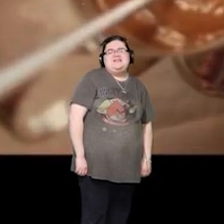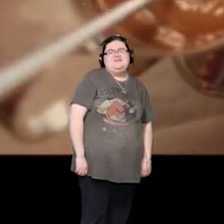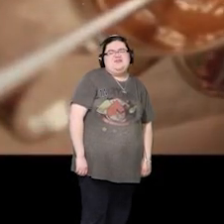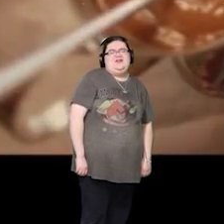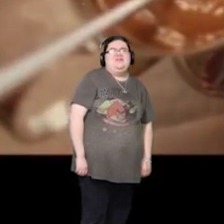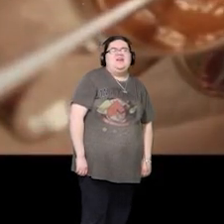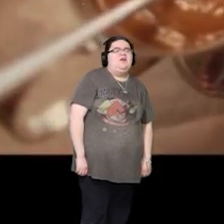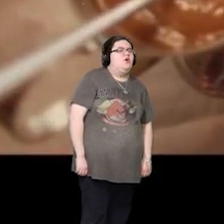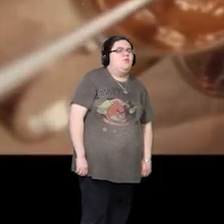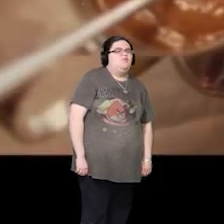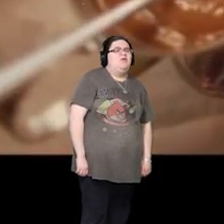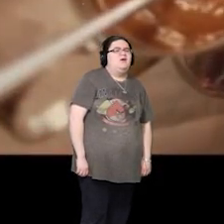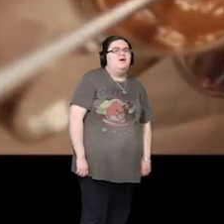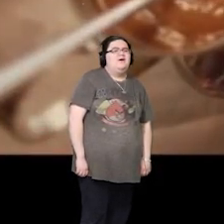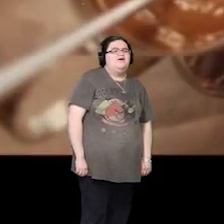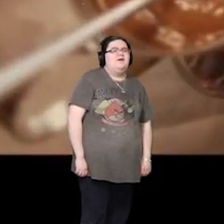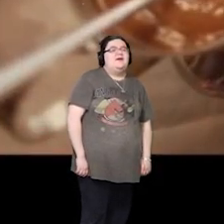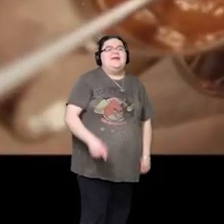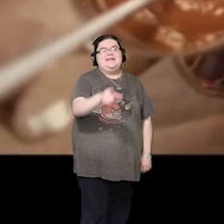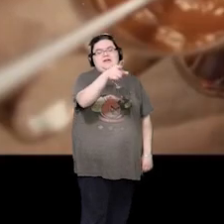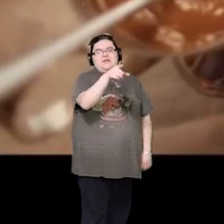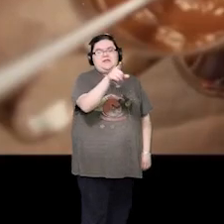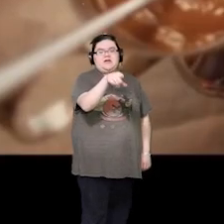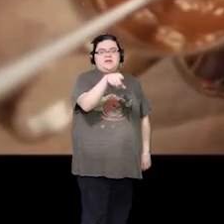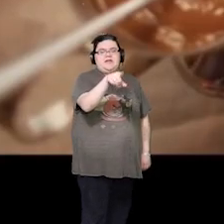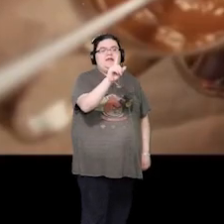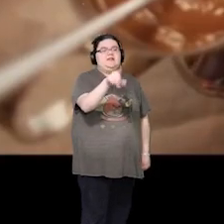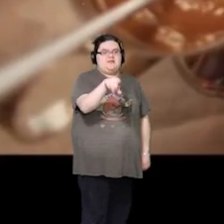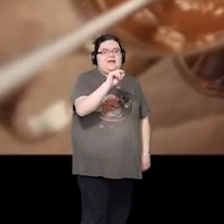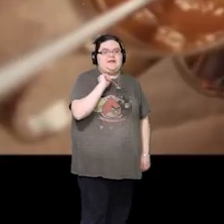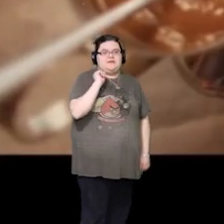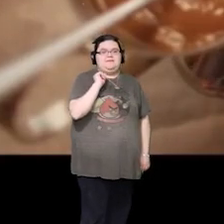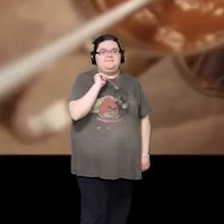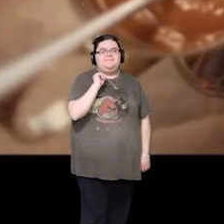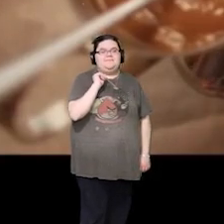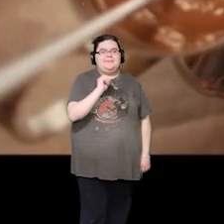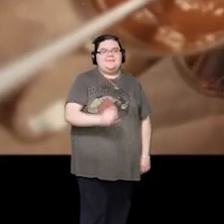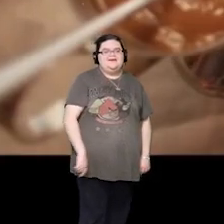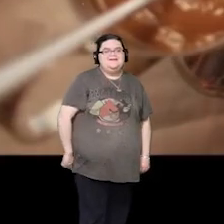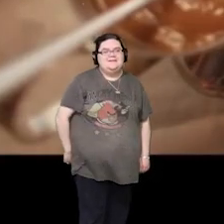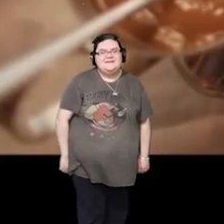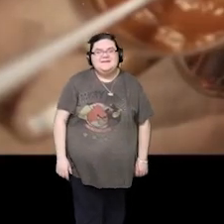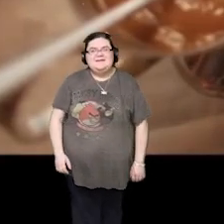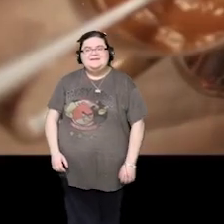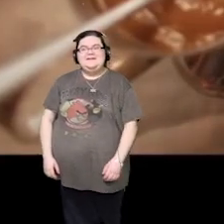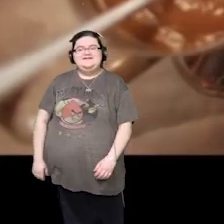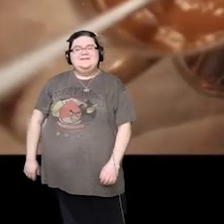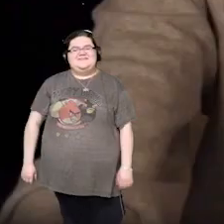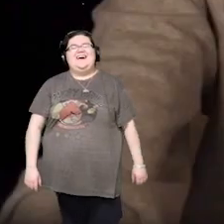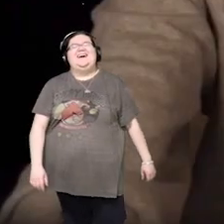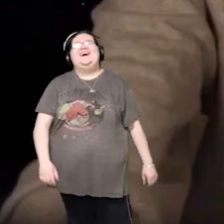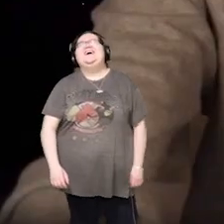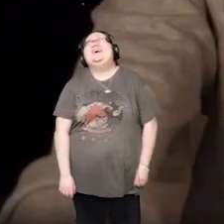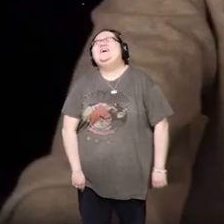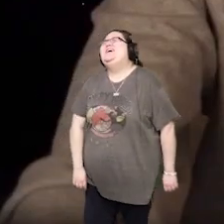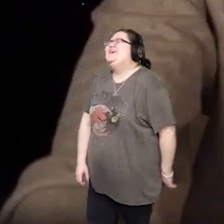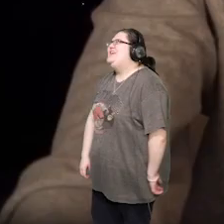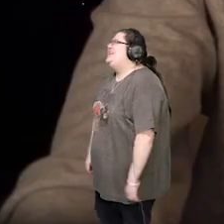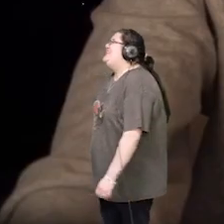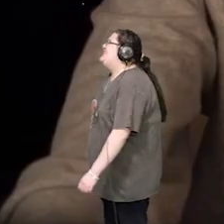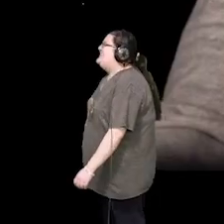50 Shades of Gravy. That gravy looks like ass. It does. Not gonna lie, that looks nasty. That looks like what came out of Santa earlier. I love that. I